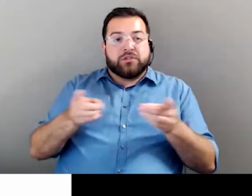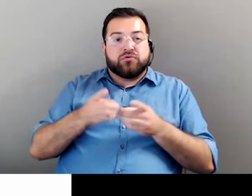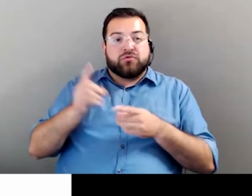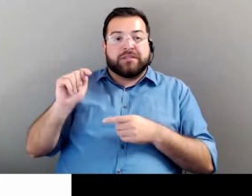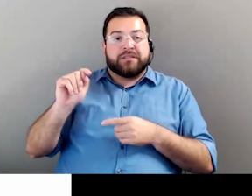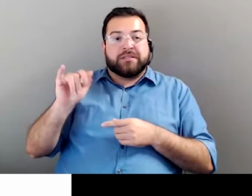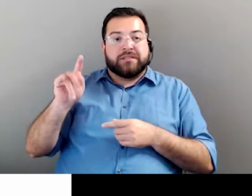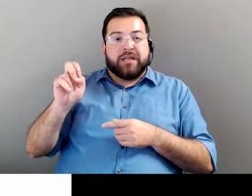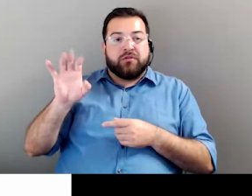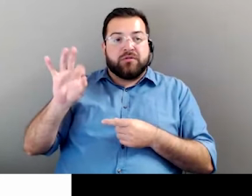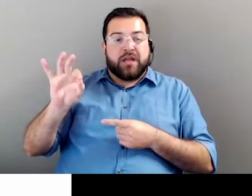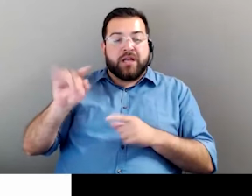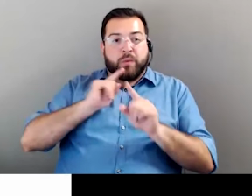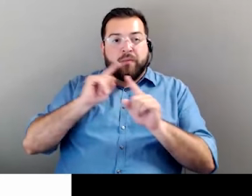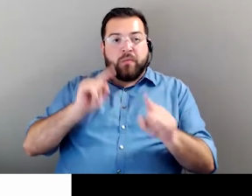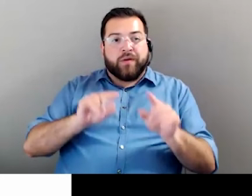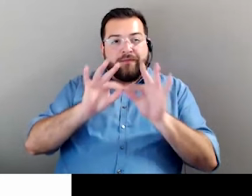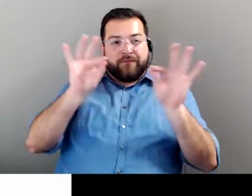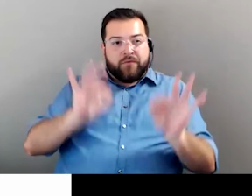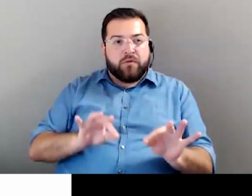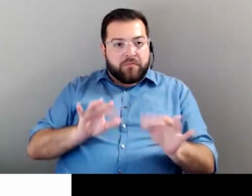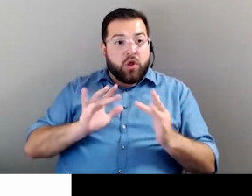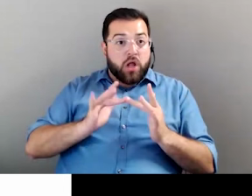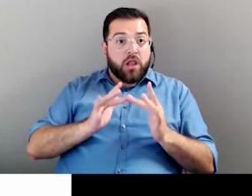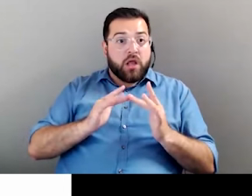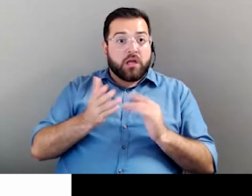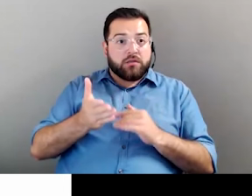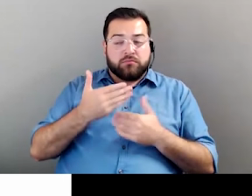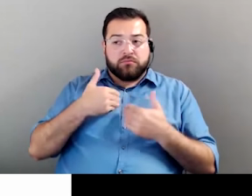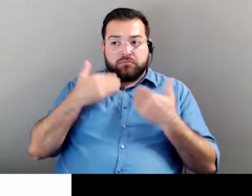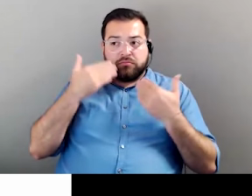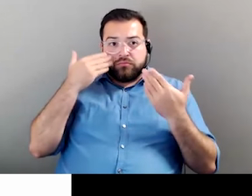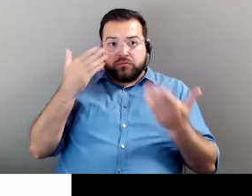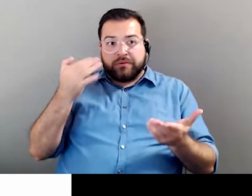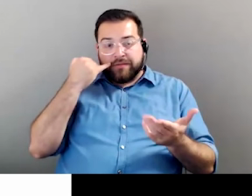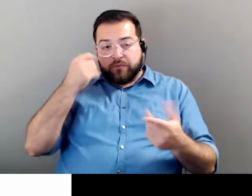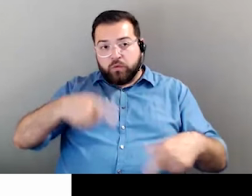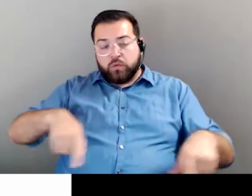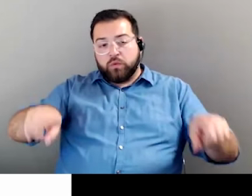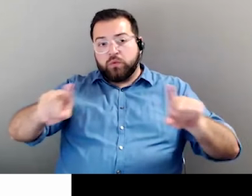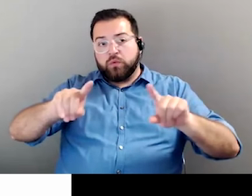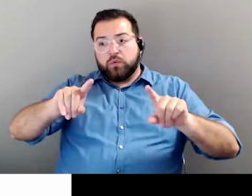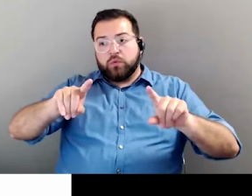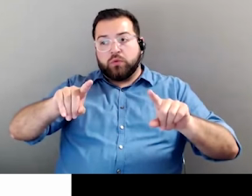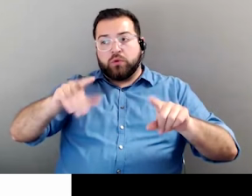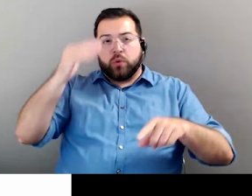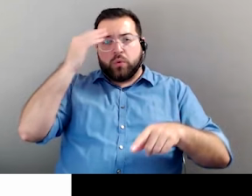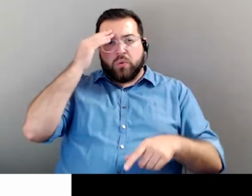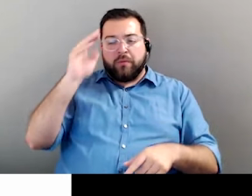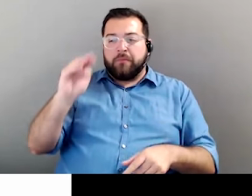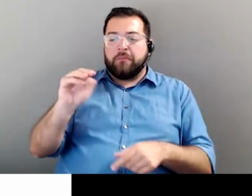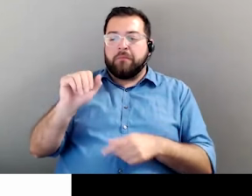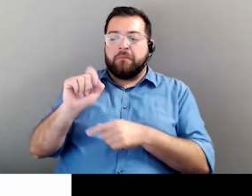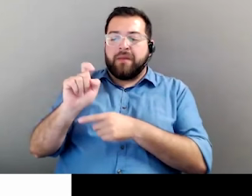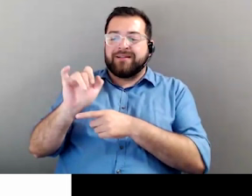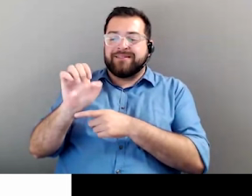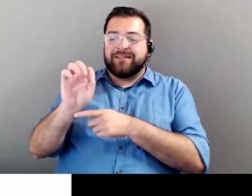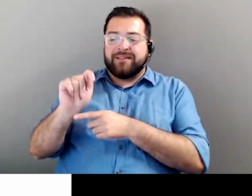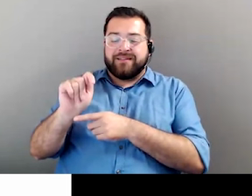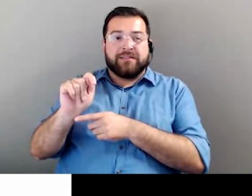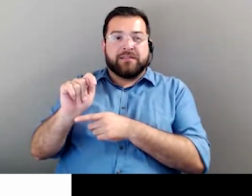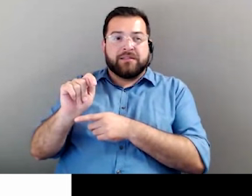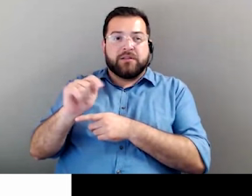online form. I'm not sure if you guys are, if you all are familiar with Maxient, but all of our cases